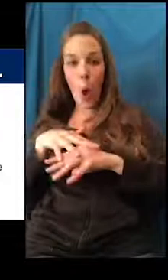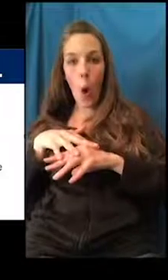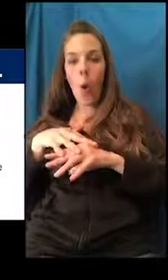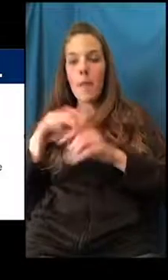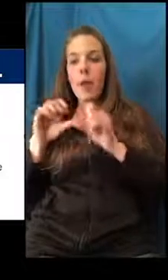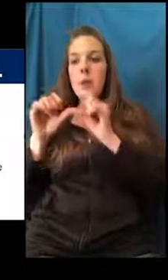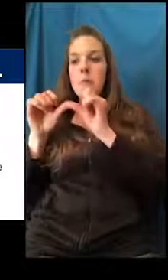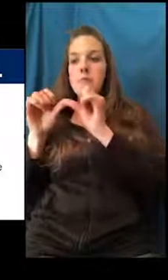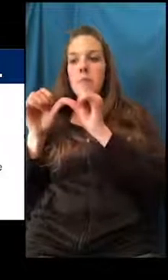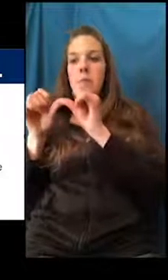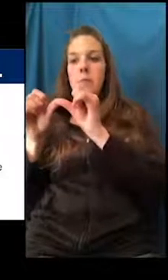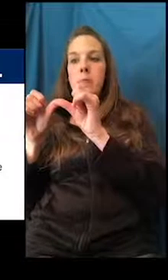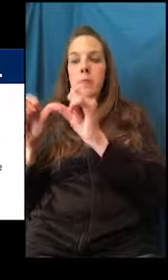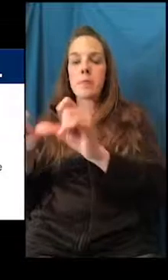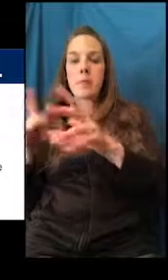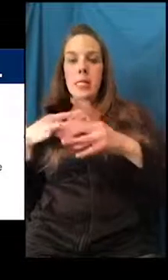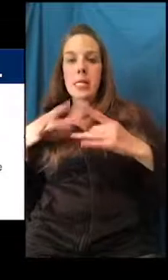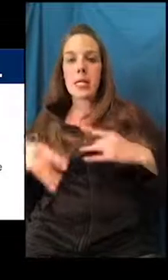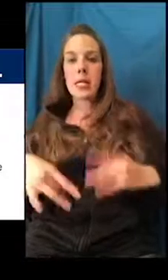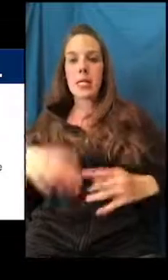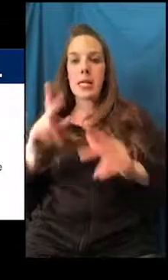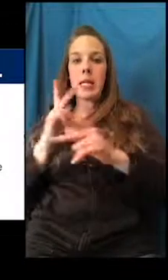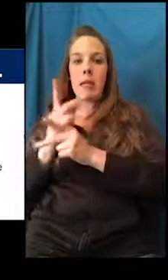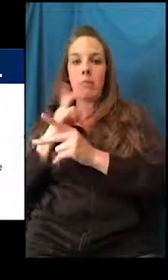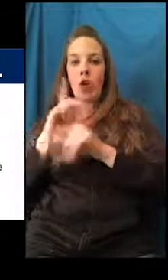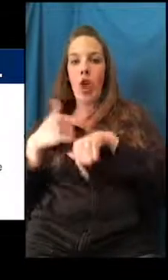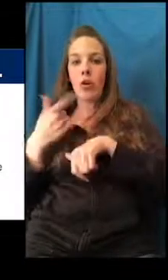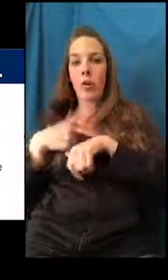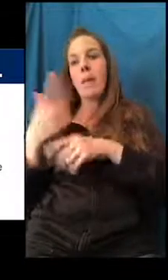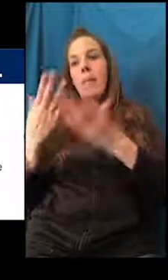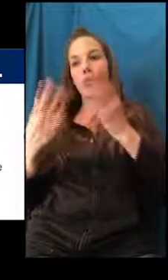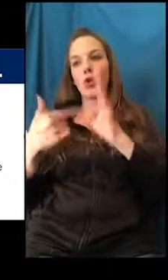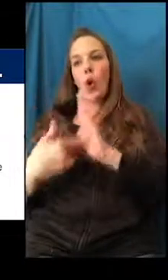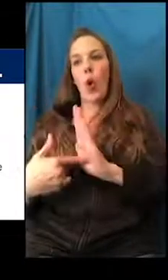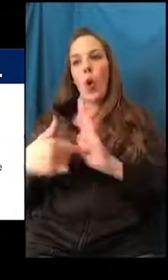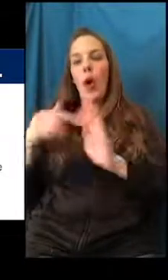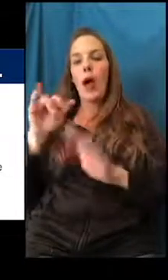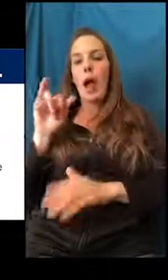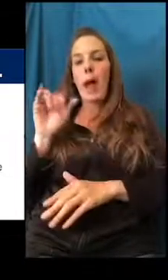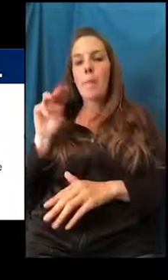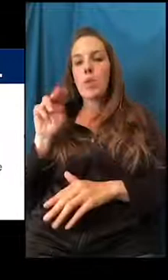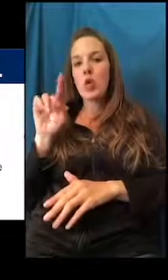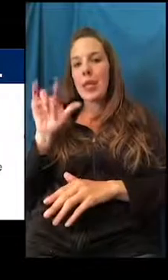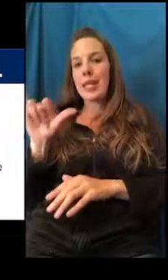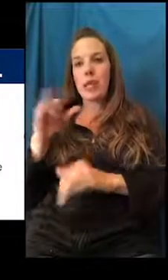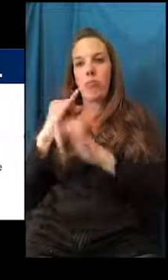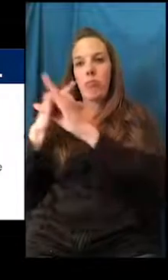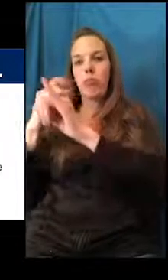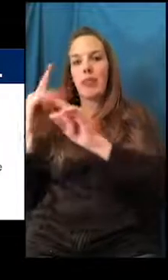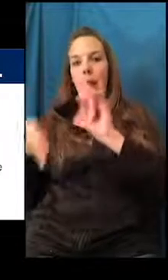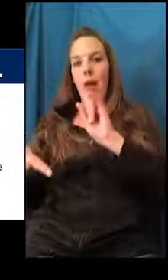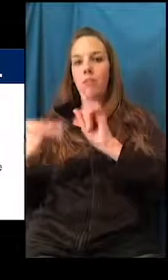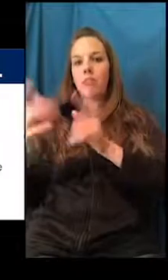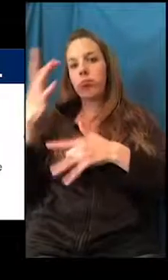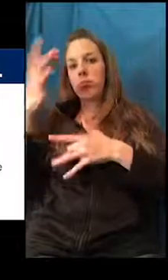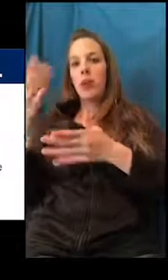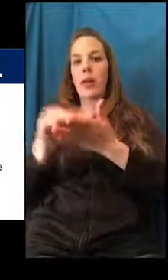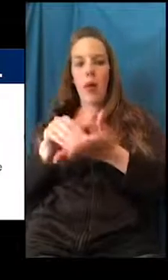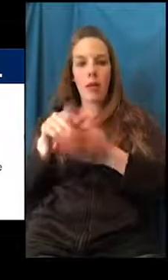to the virus. And basically, just to reinforce